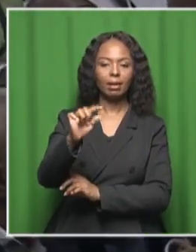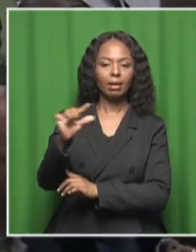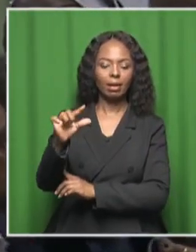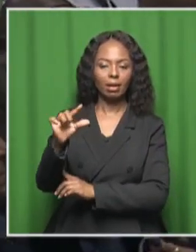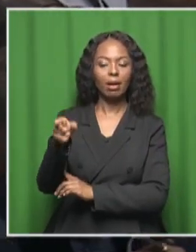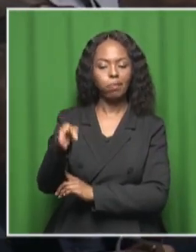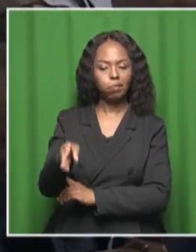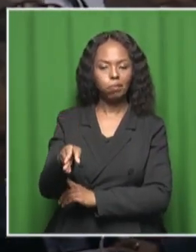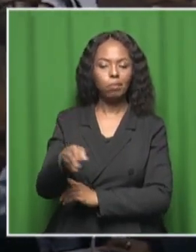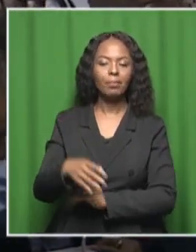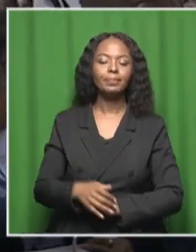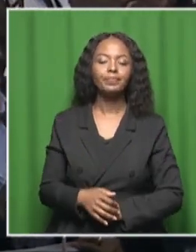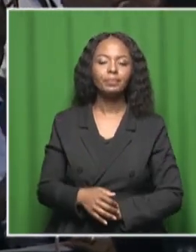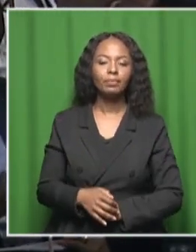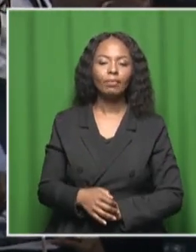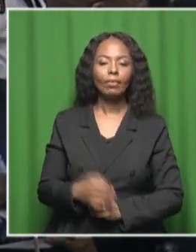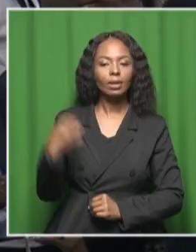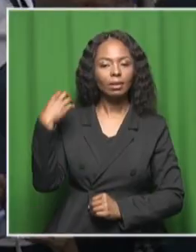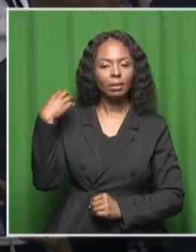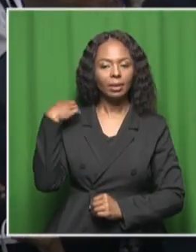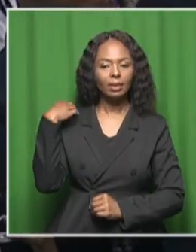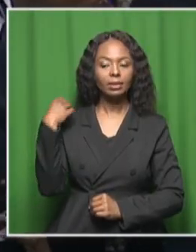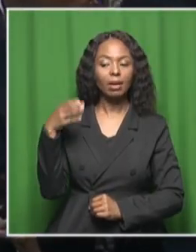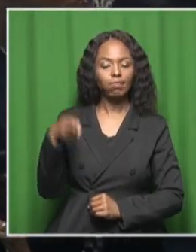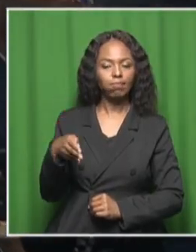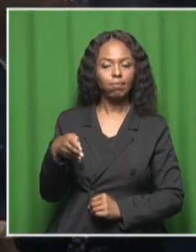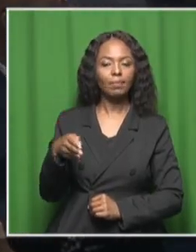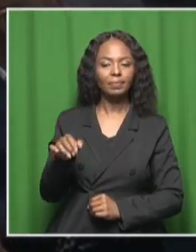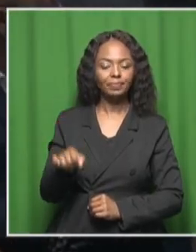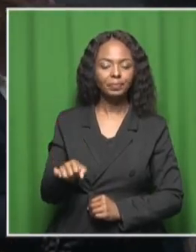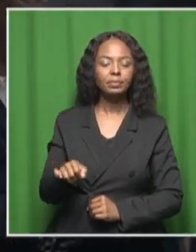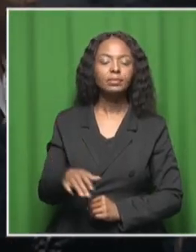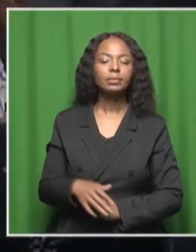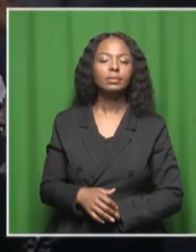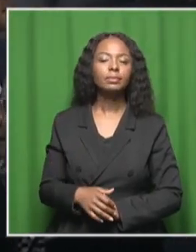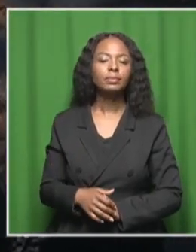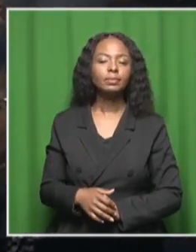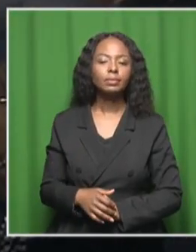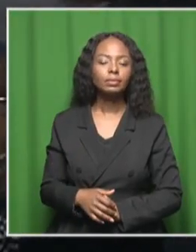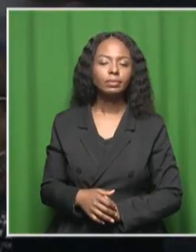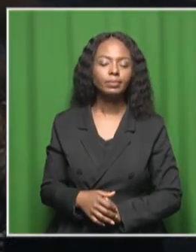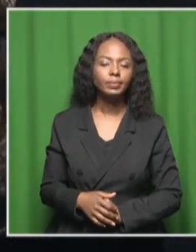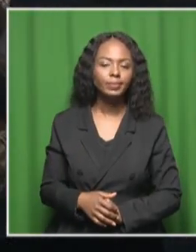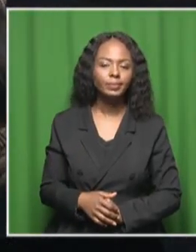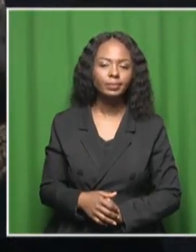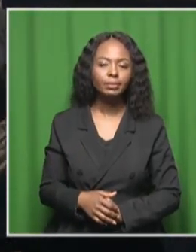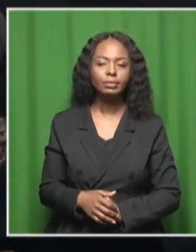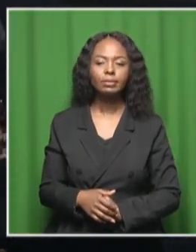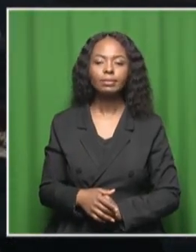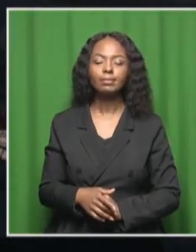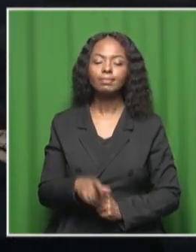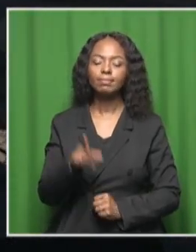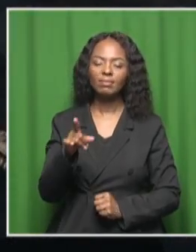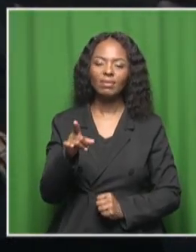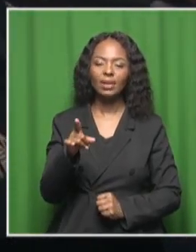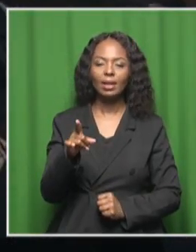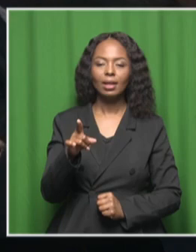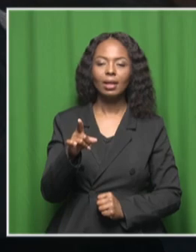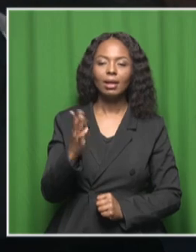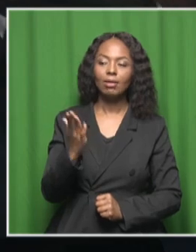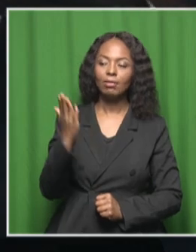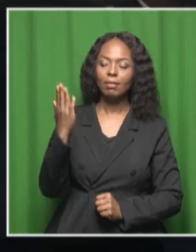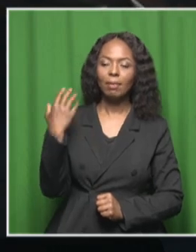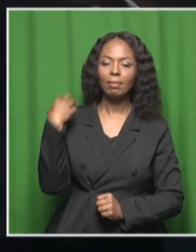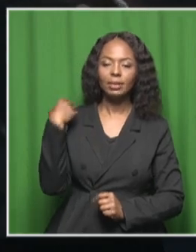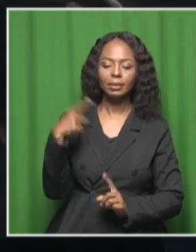as we bring the Minister into this conversation, we were talking about him, and that is the former Minister Pravin Gordhan being